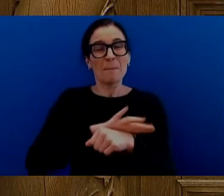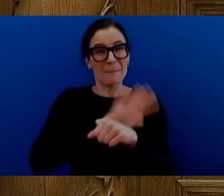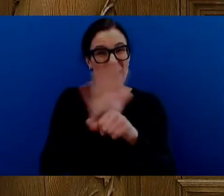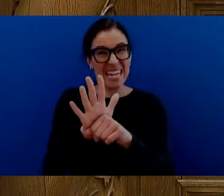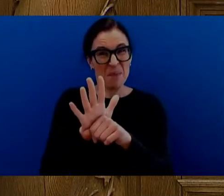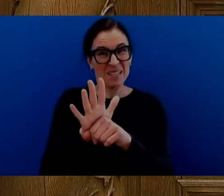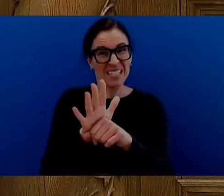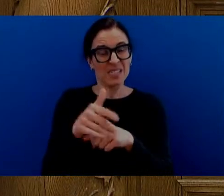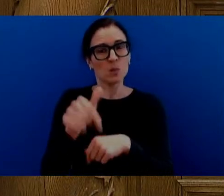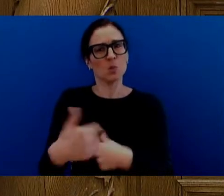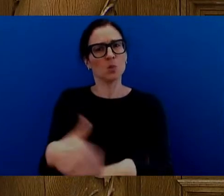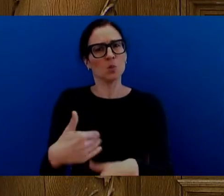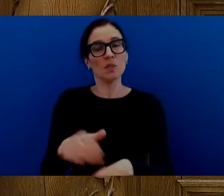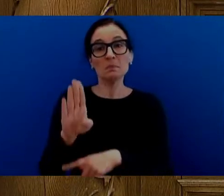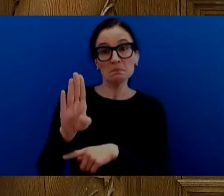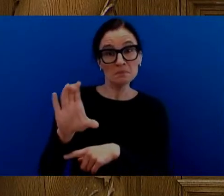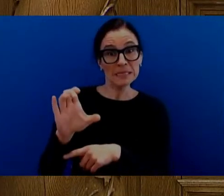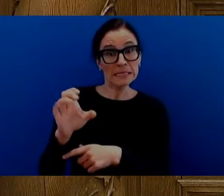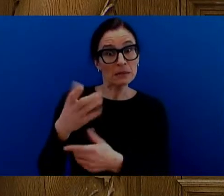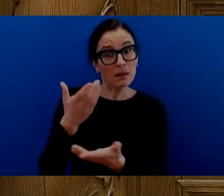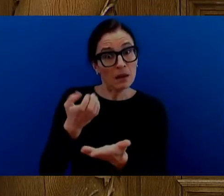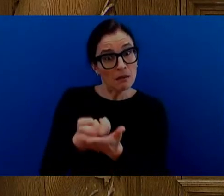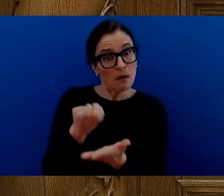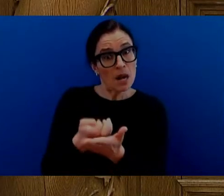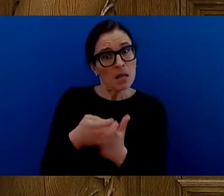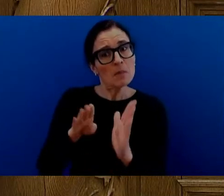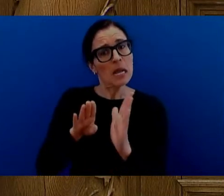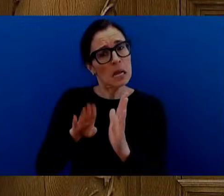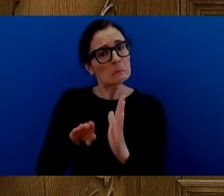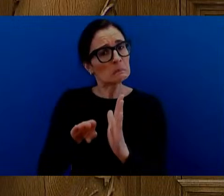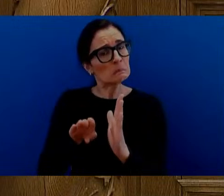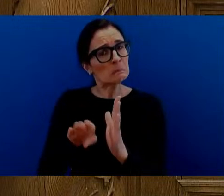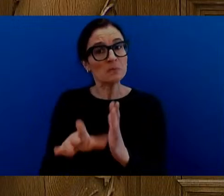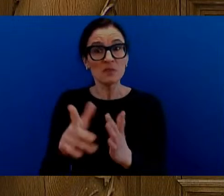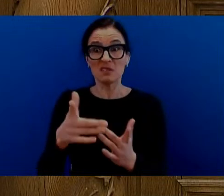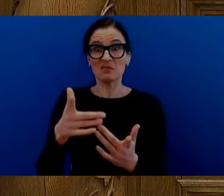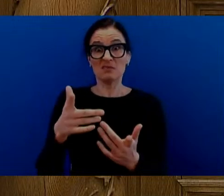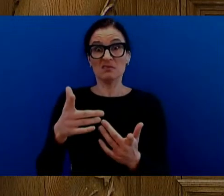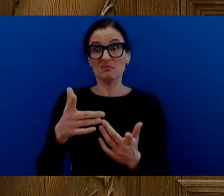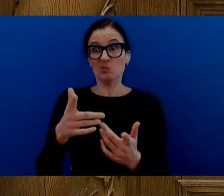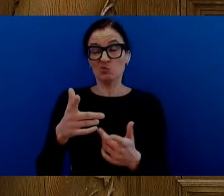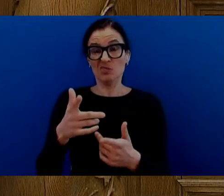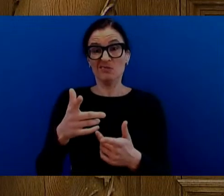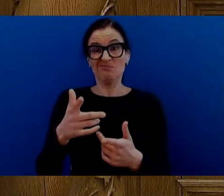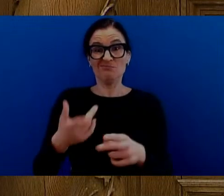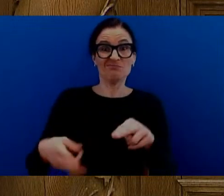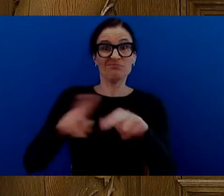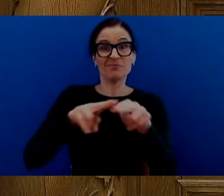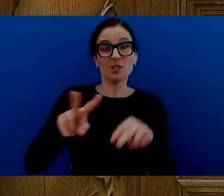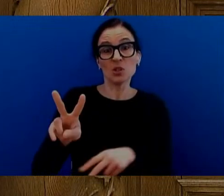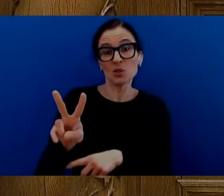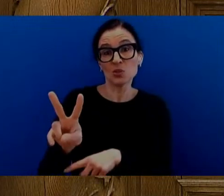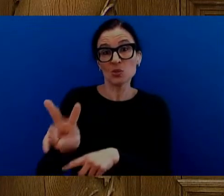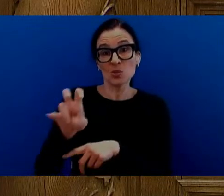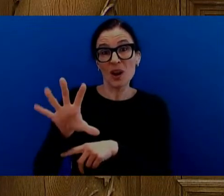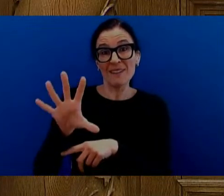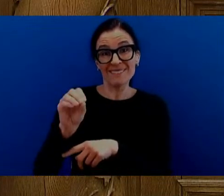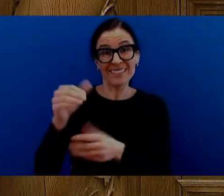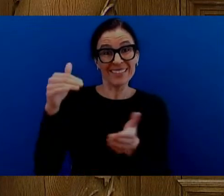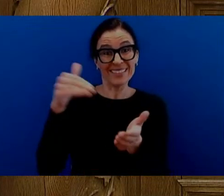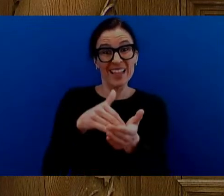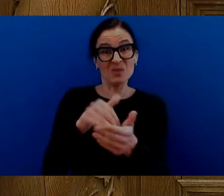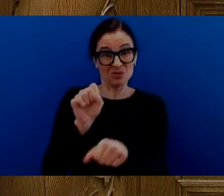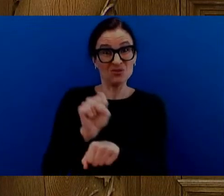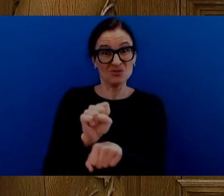created 250,000 jobs in the past 7 years, with the strongest hourly wage growth in the country.